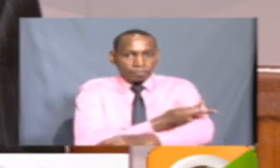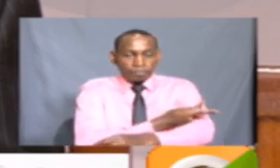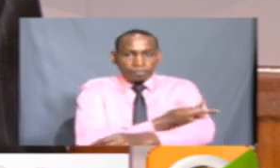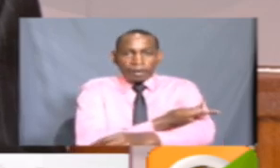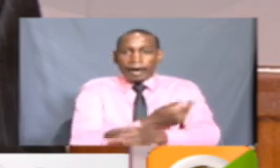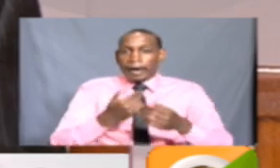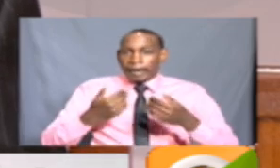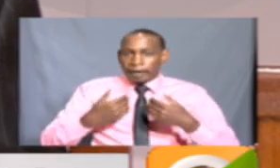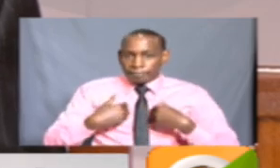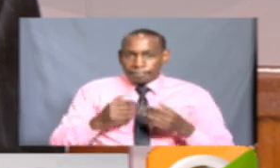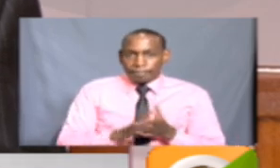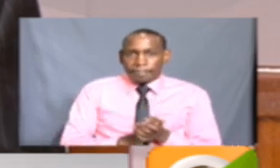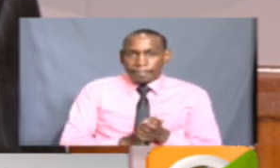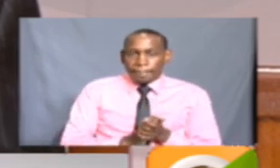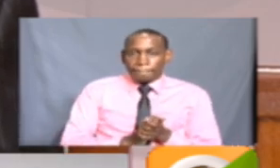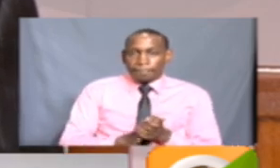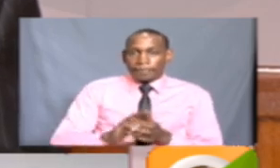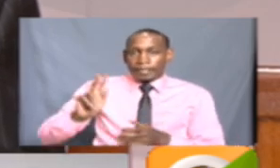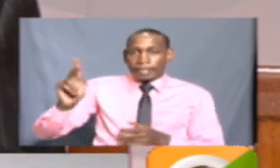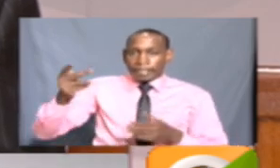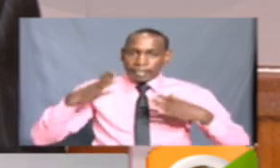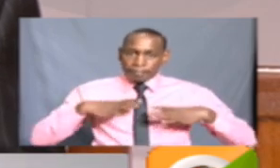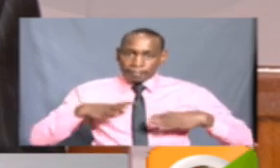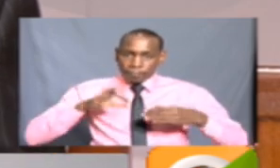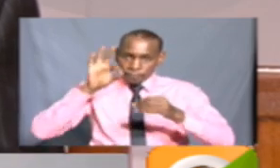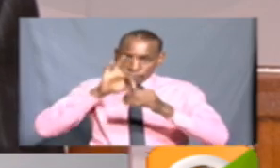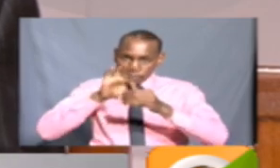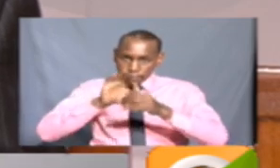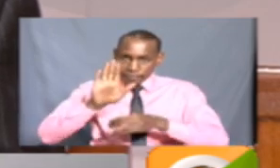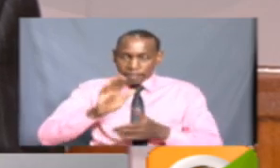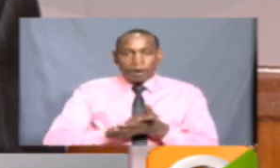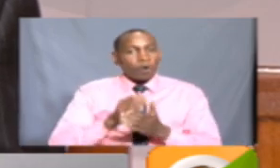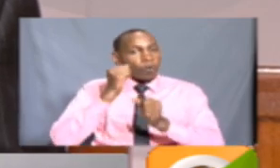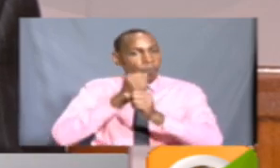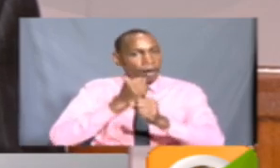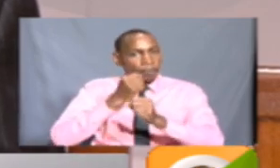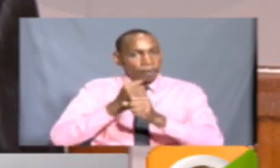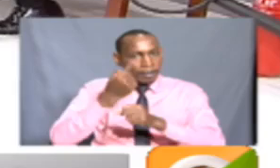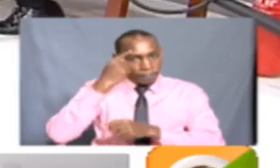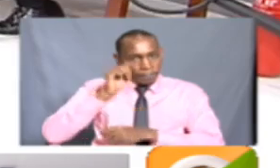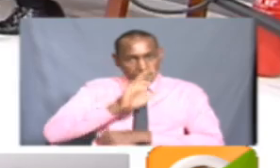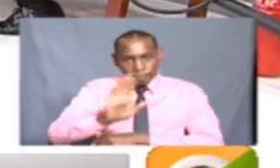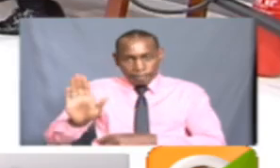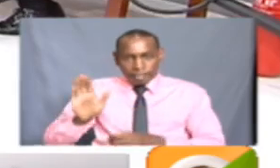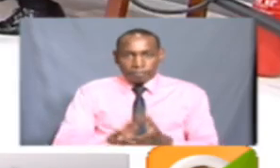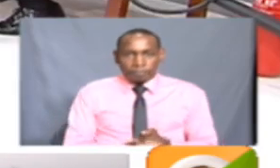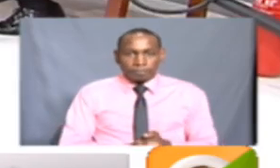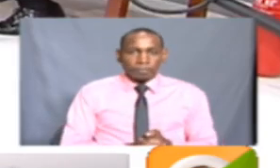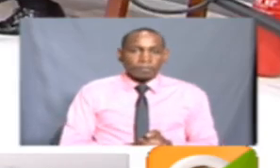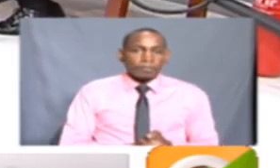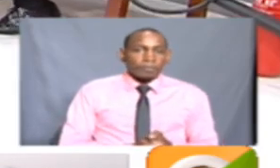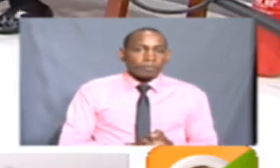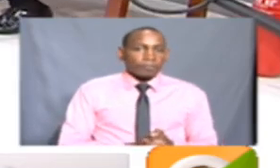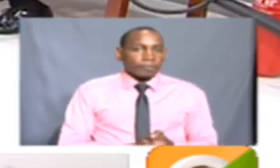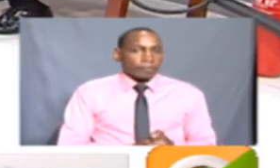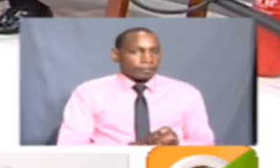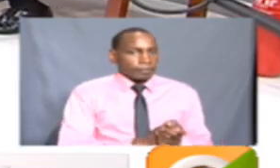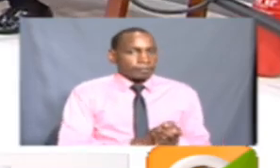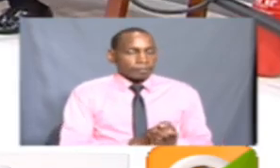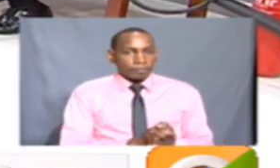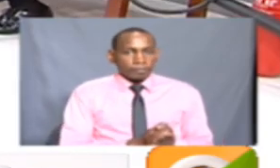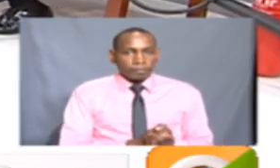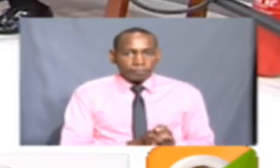around. So Kenyans have voted for you. Work for them. And Jeff, just before we